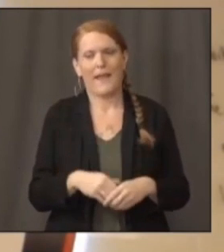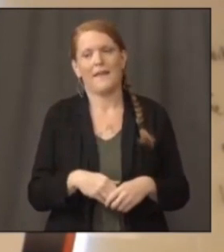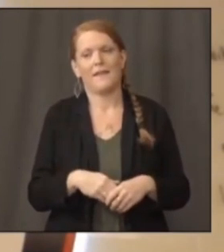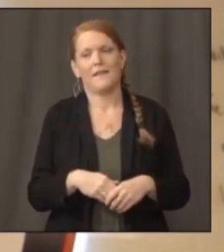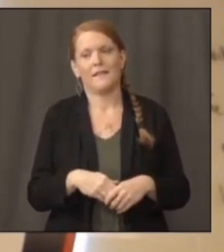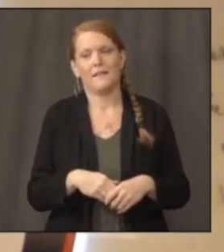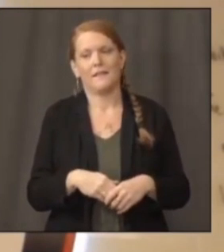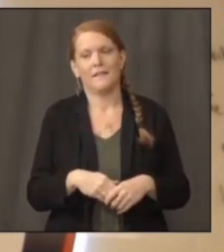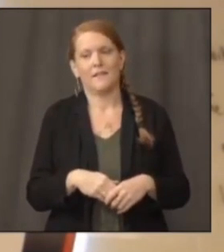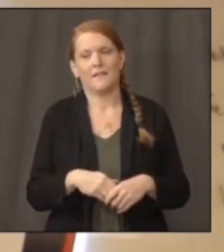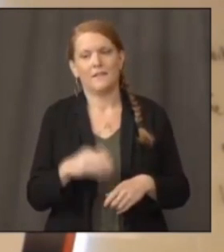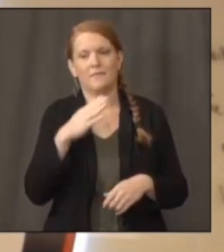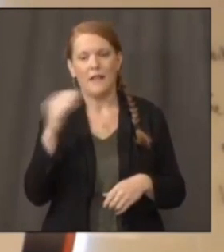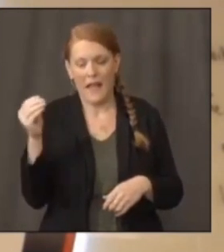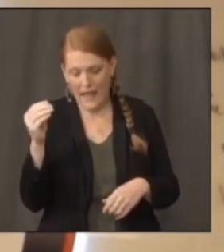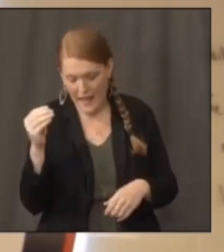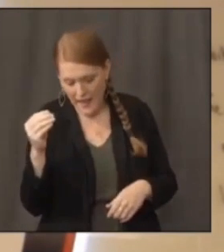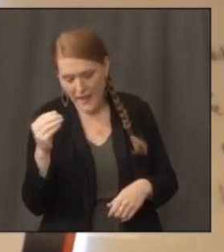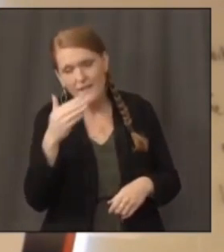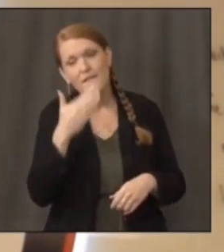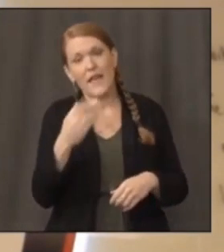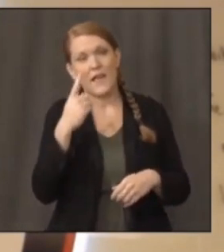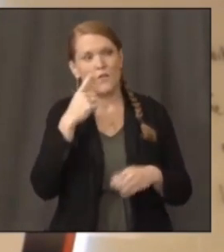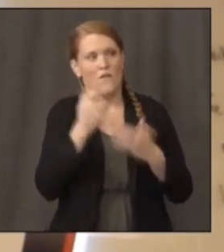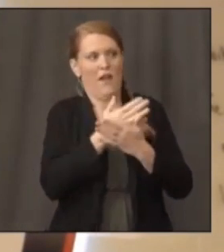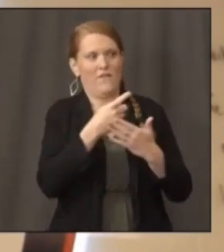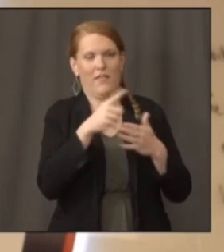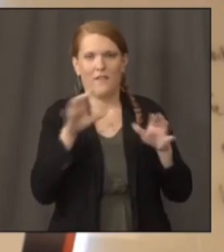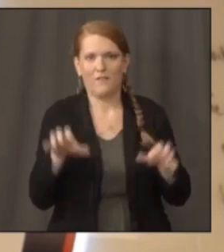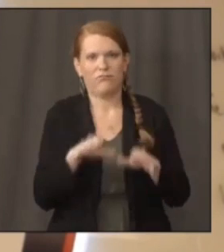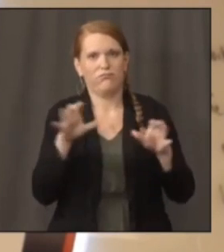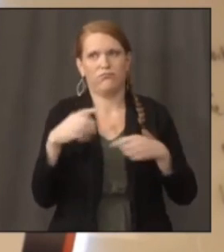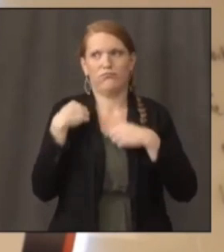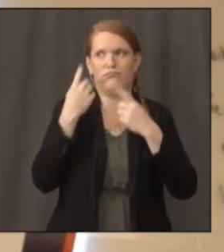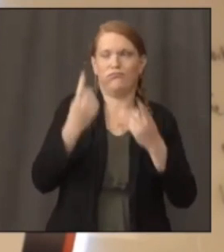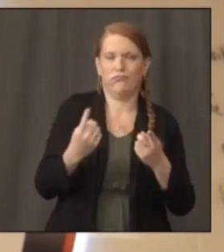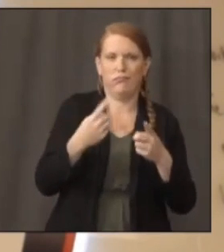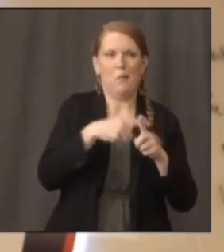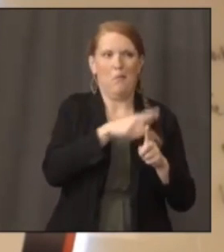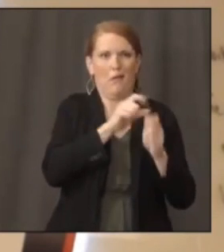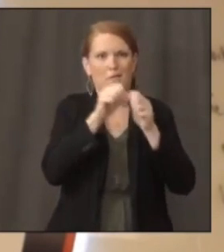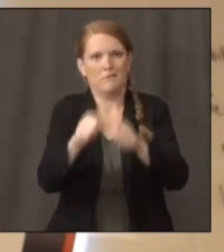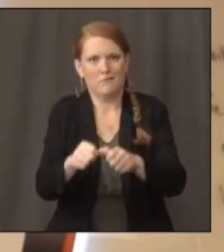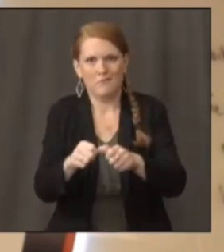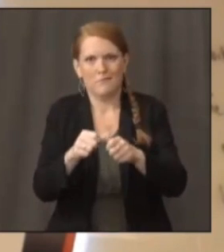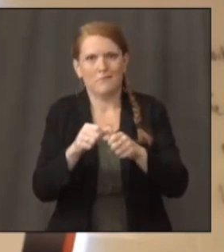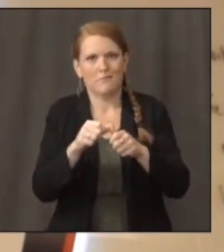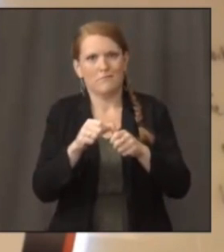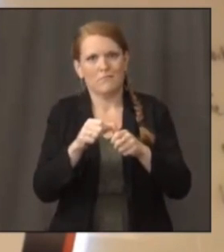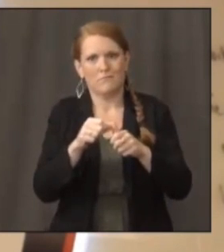you for all that you've done and will continue to do in order to keep the state of Connecticut